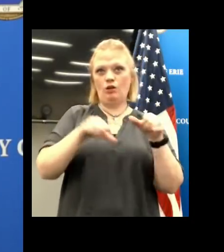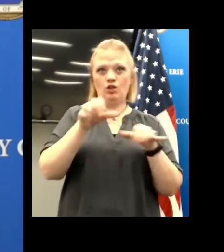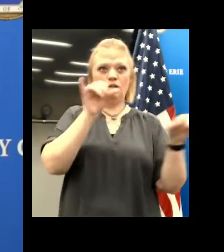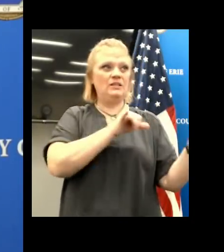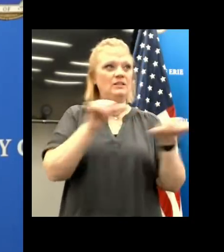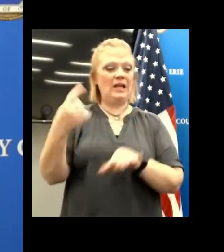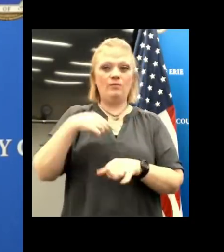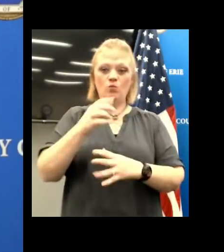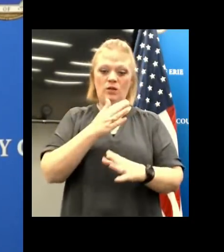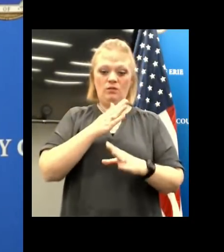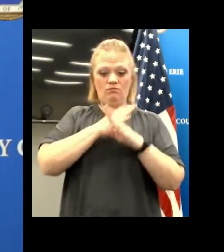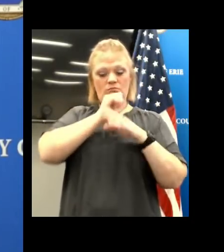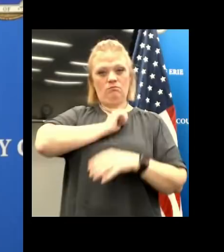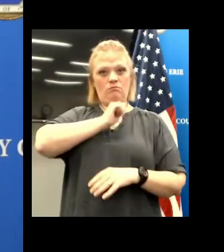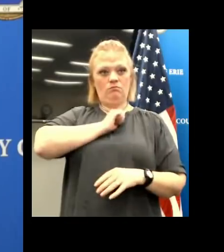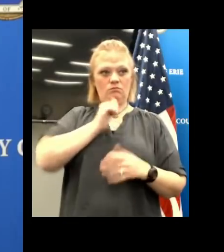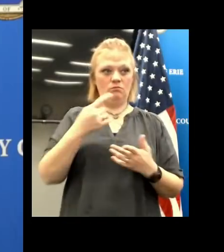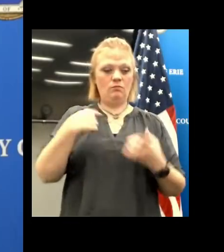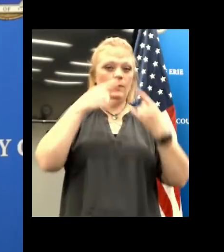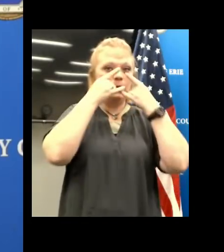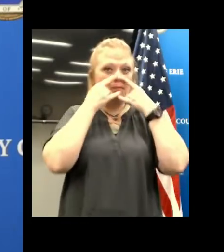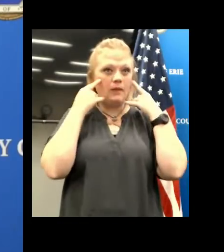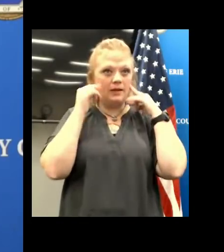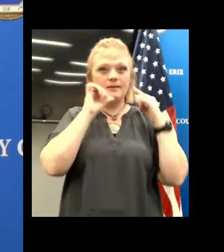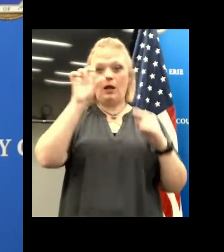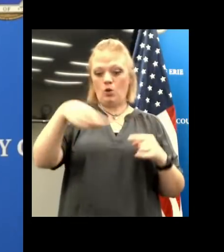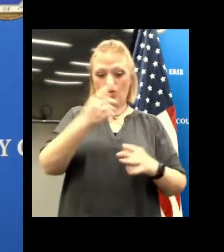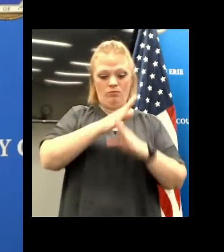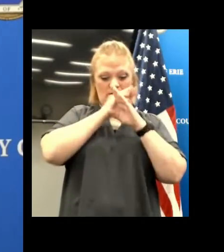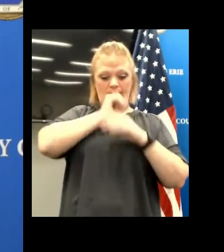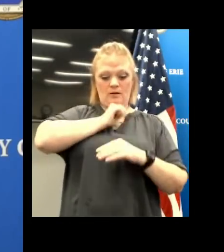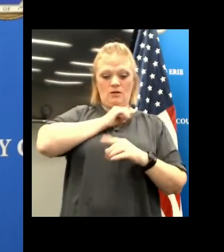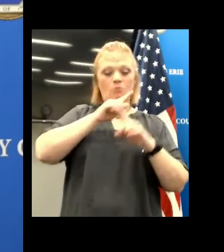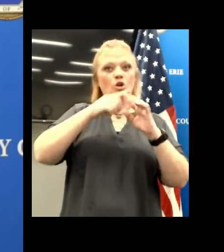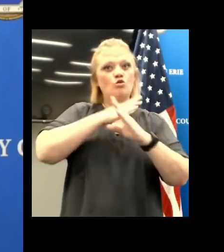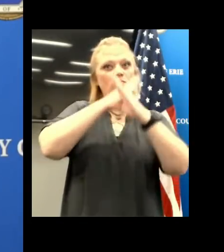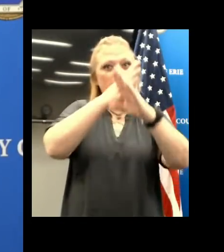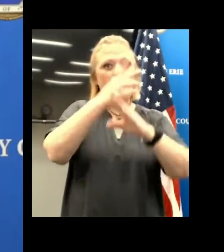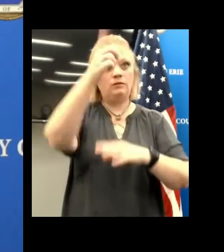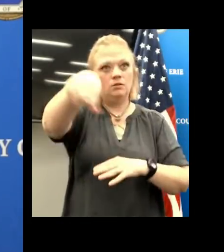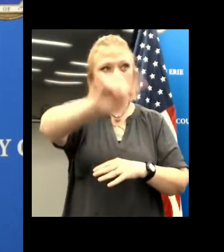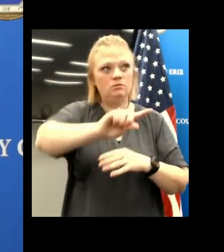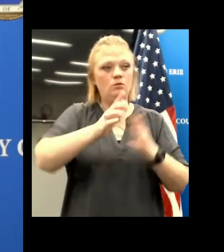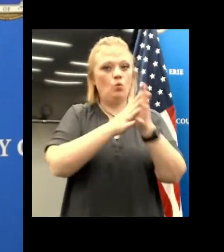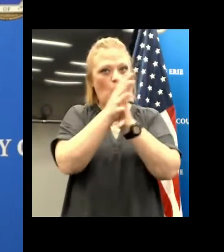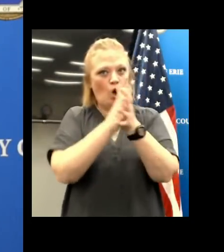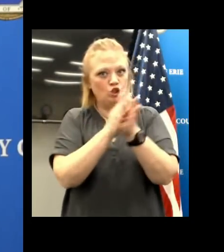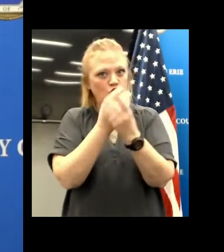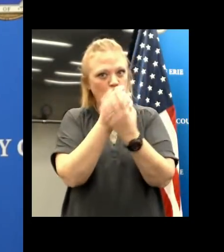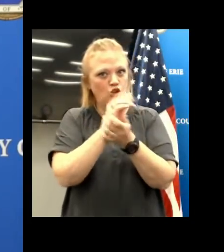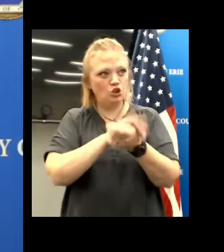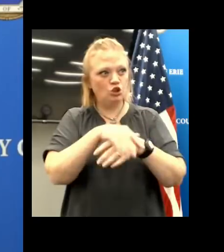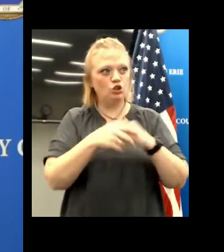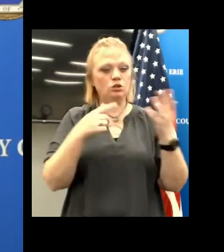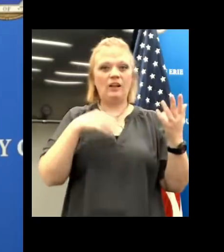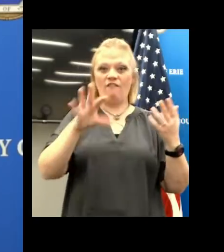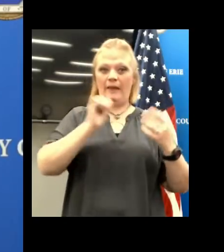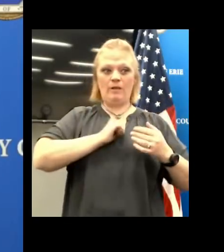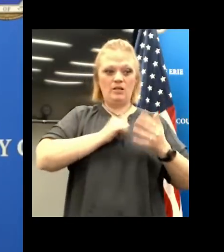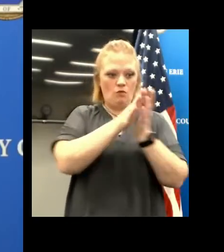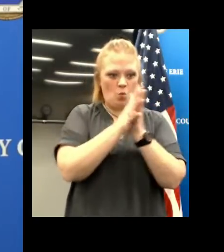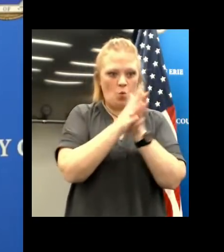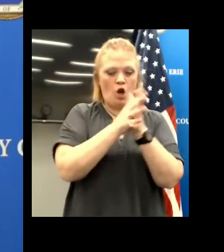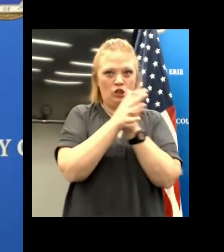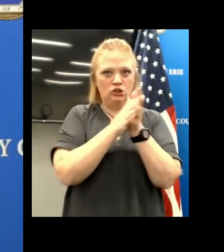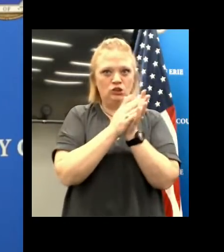we protect ourselves. We wear masks not only to protect ourselves, but to protect others. Wash your hands. I find myself lately washing